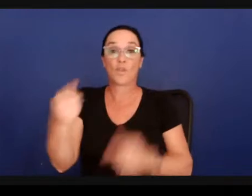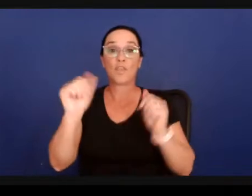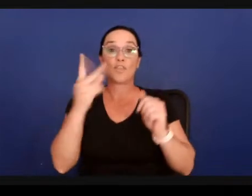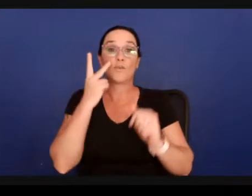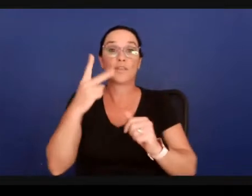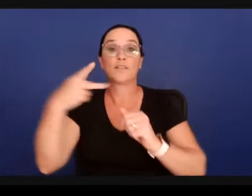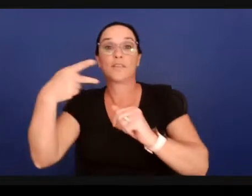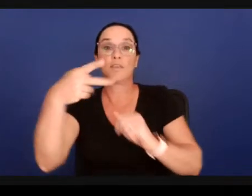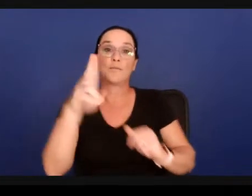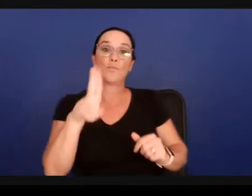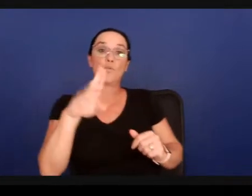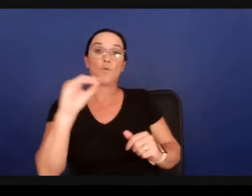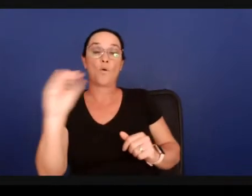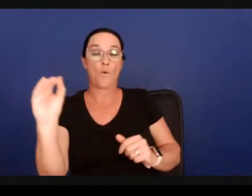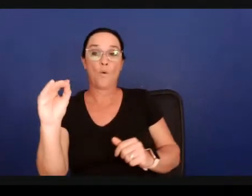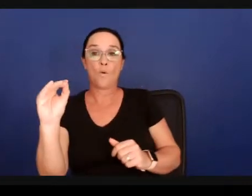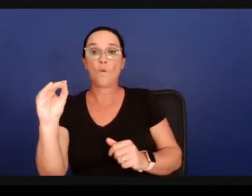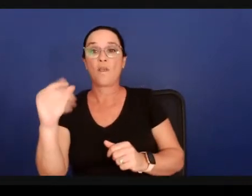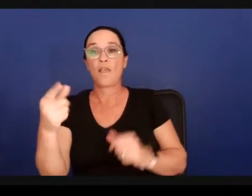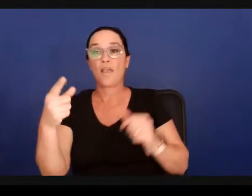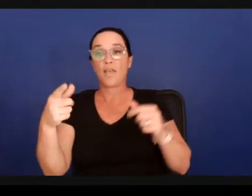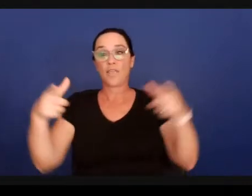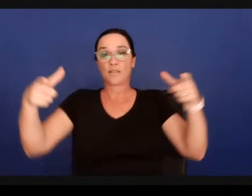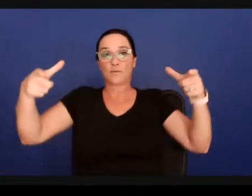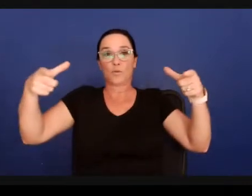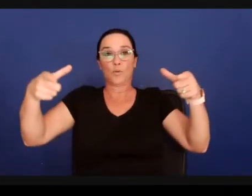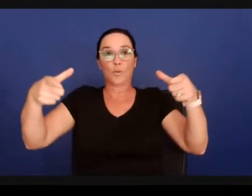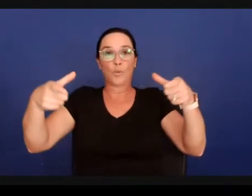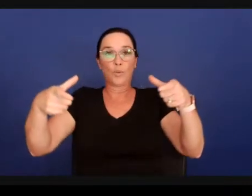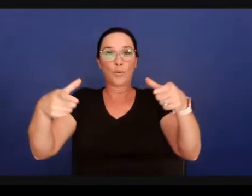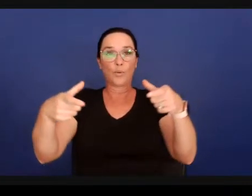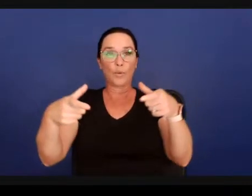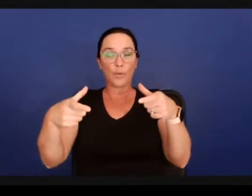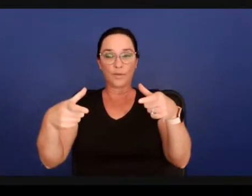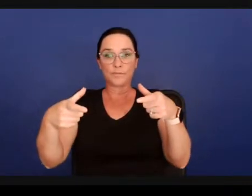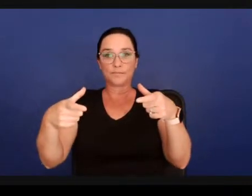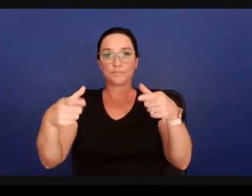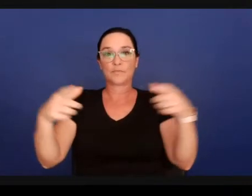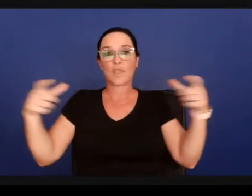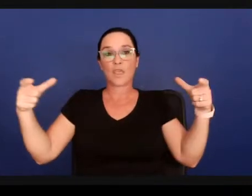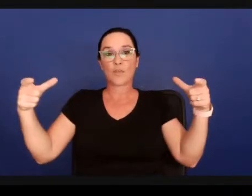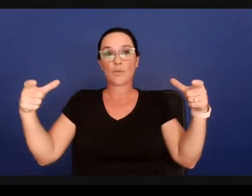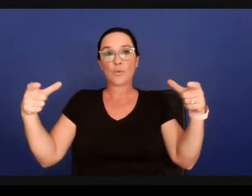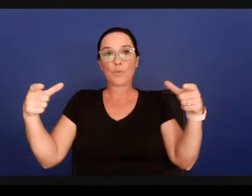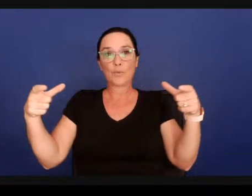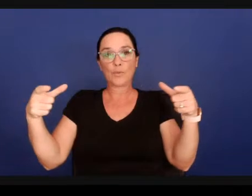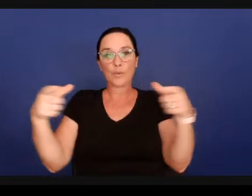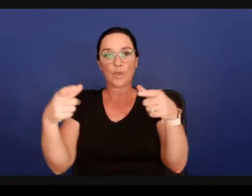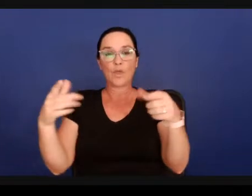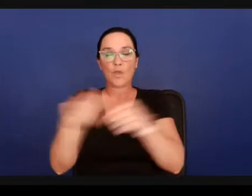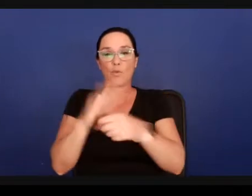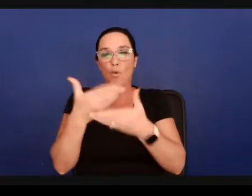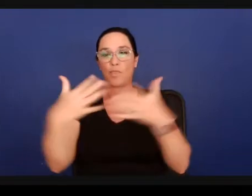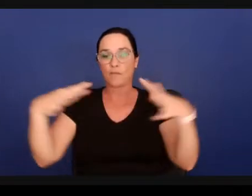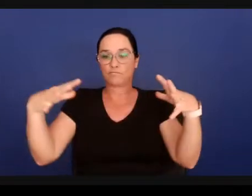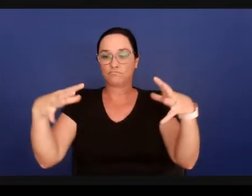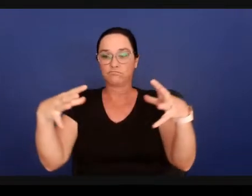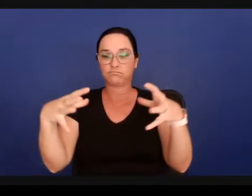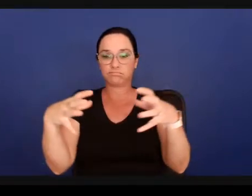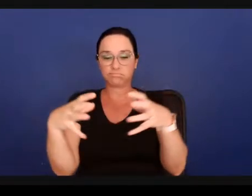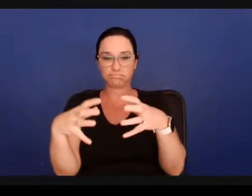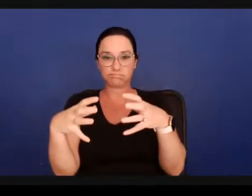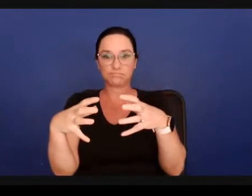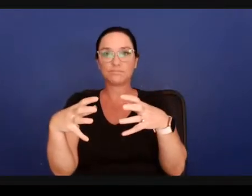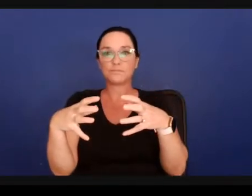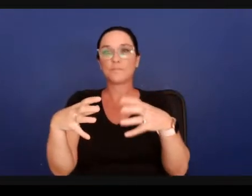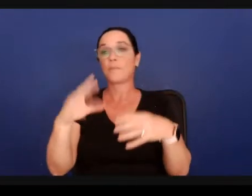still, distance is getting closer together. It's going down as the whole thing sags and contracts, as magma